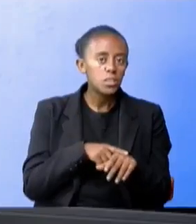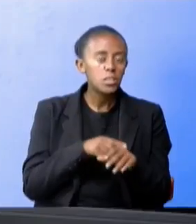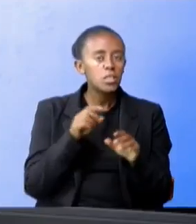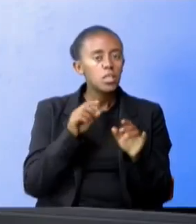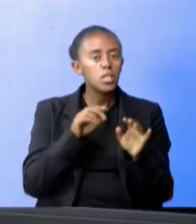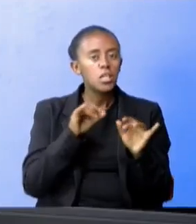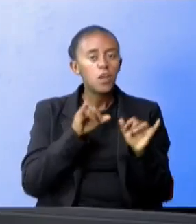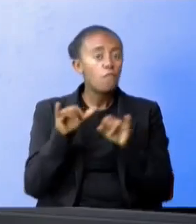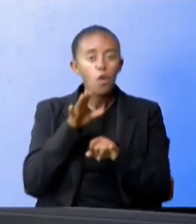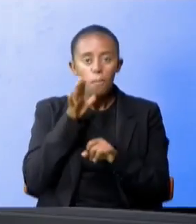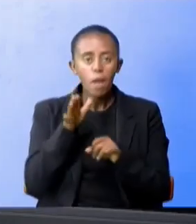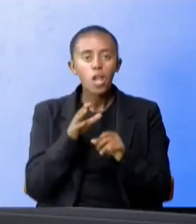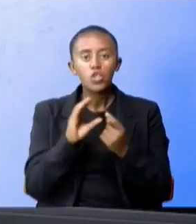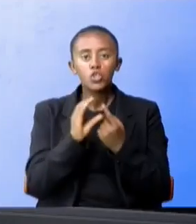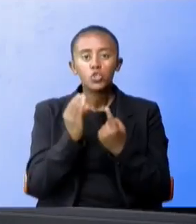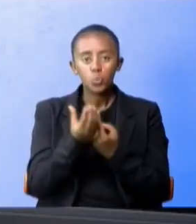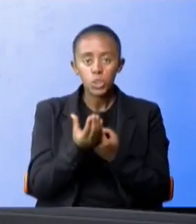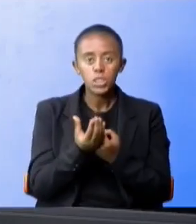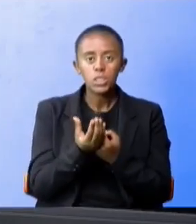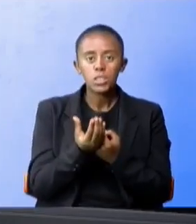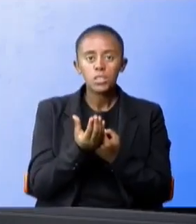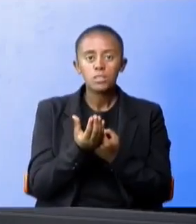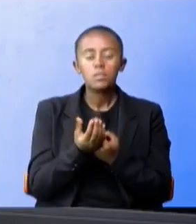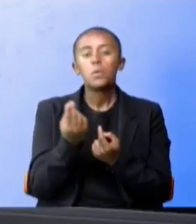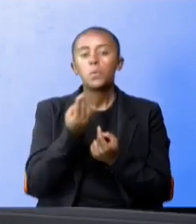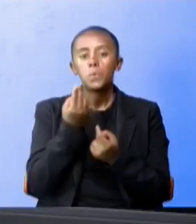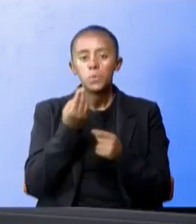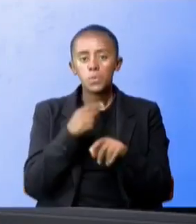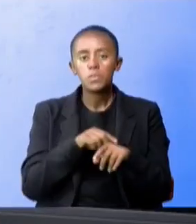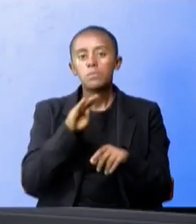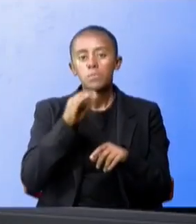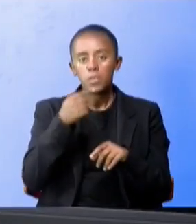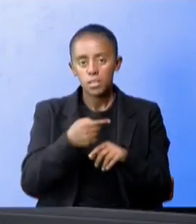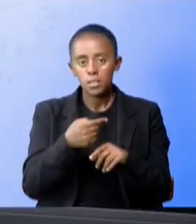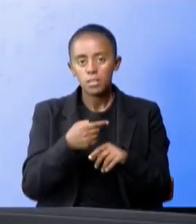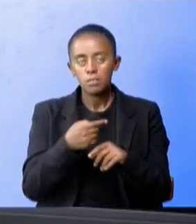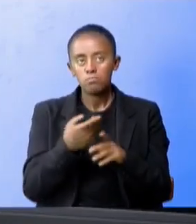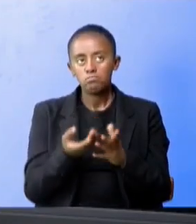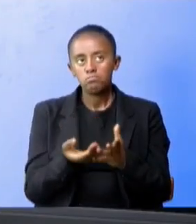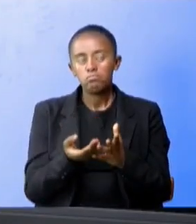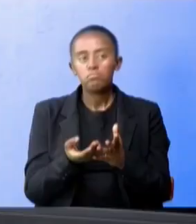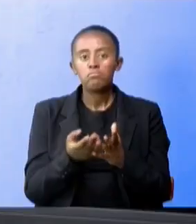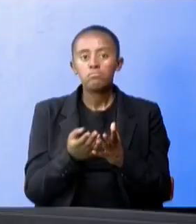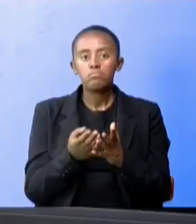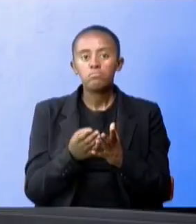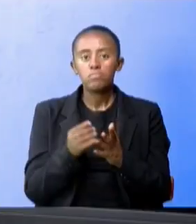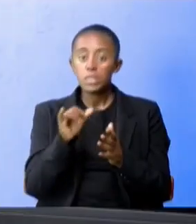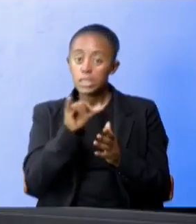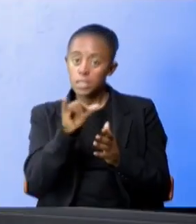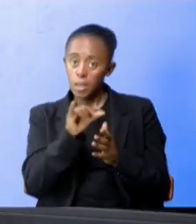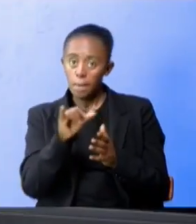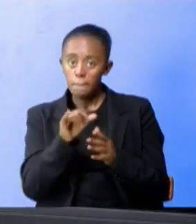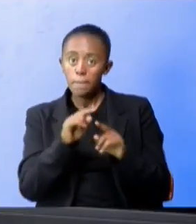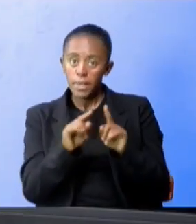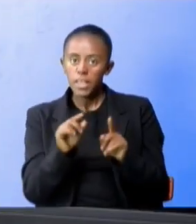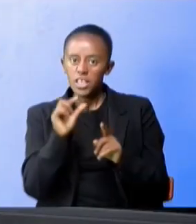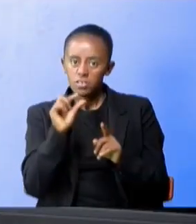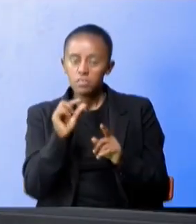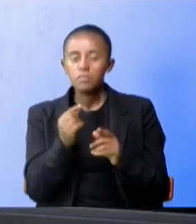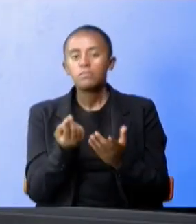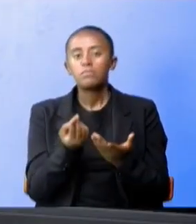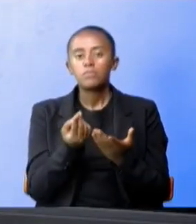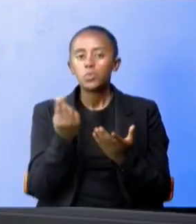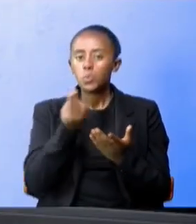informal situations. In informal situations, we use big. So even though they are the same, but their